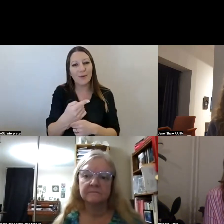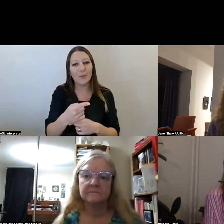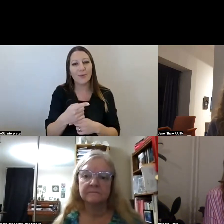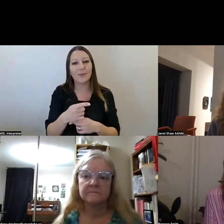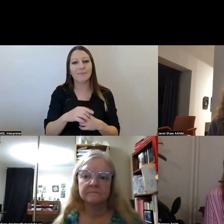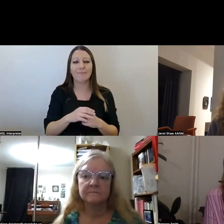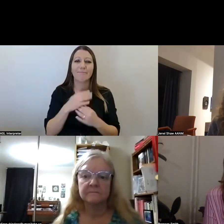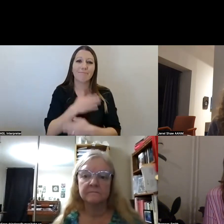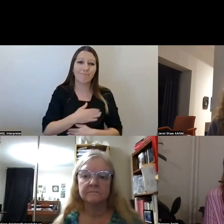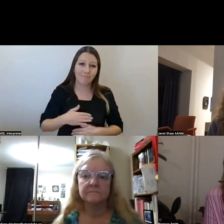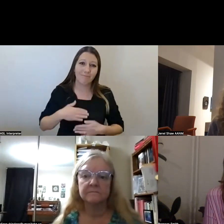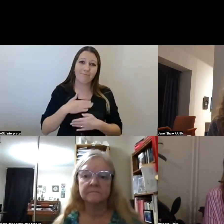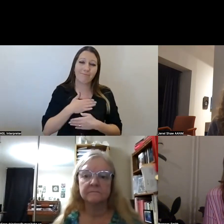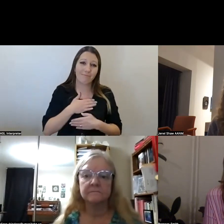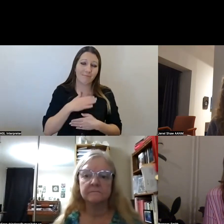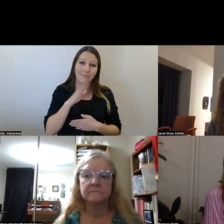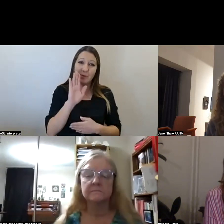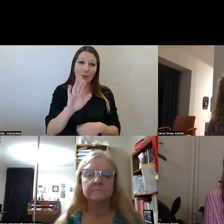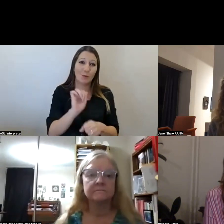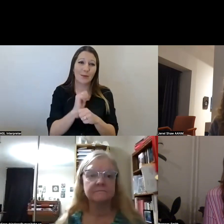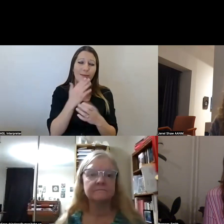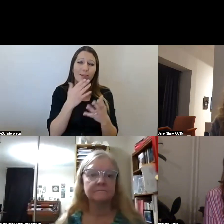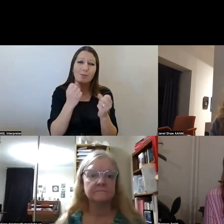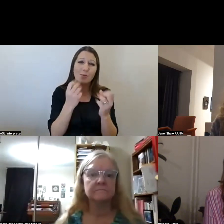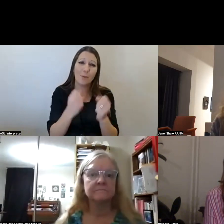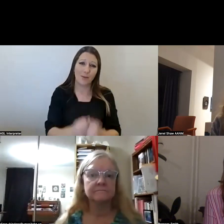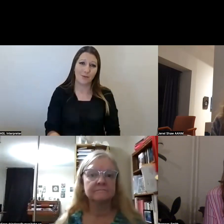really enjoyed your work. Thank you so much. Thank you.